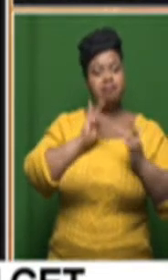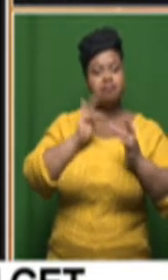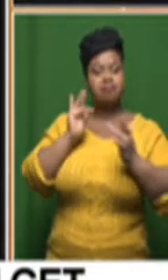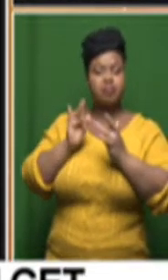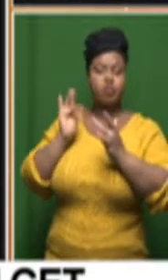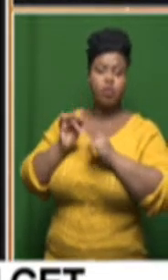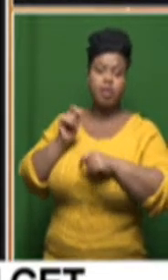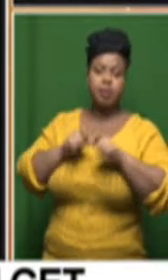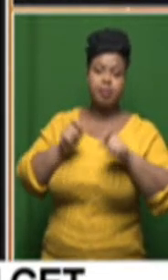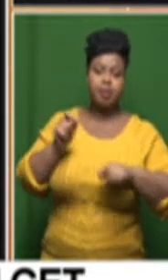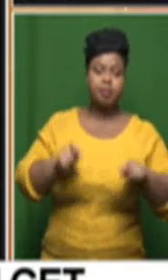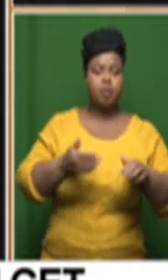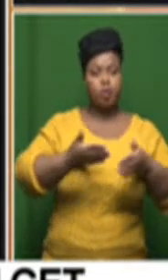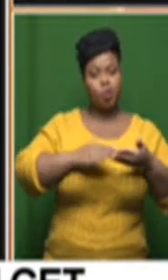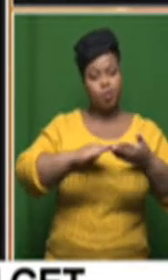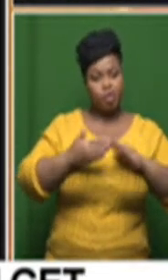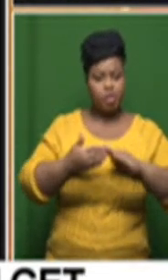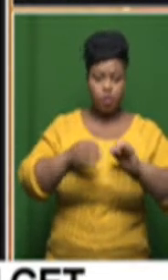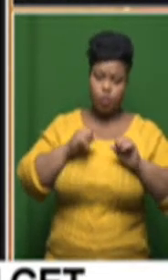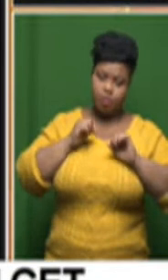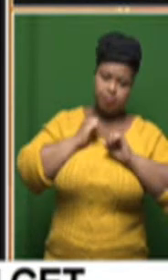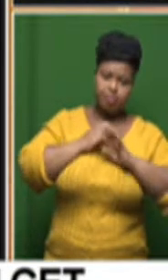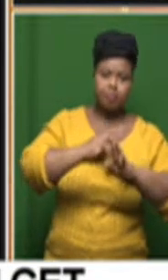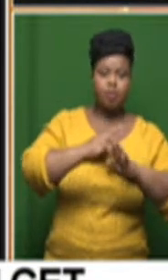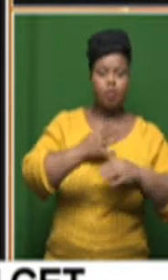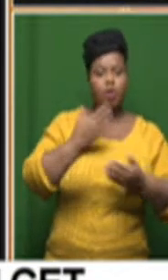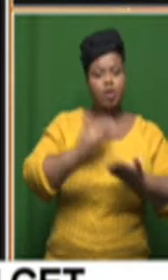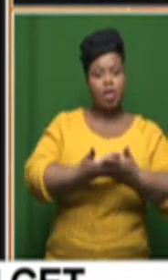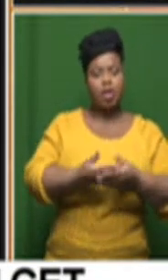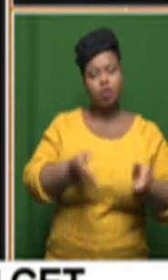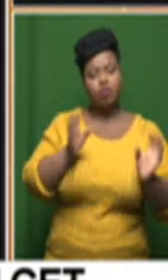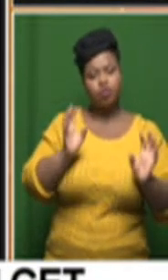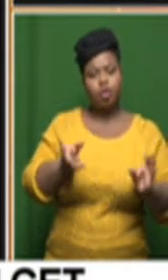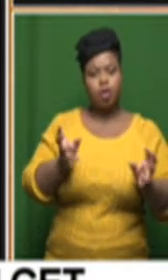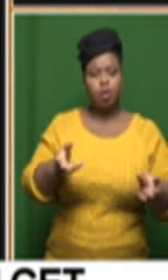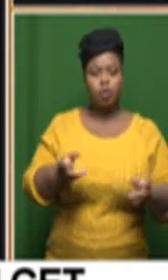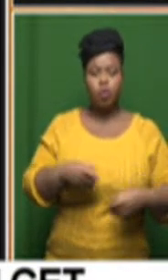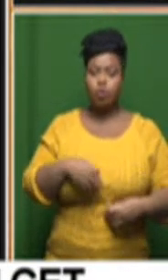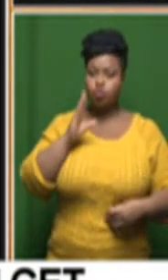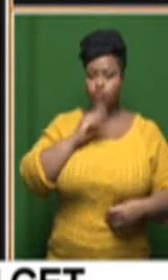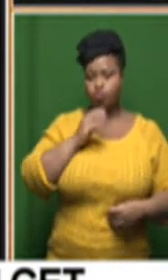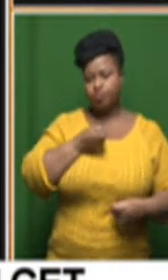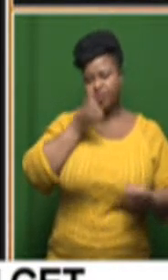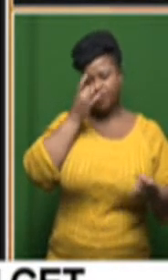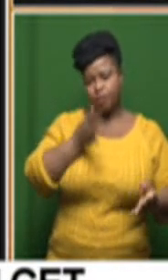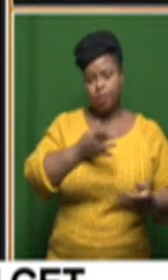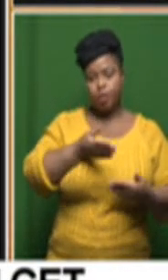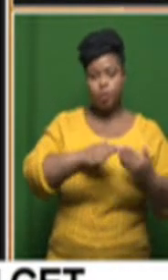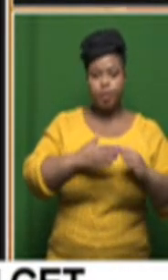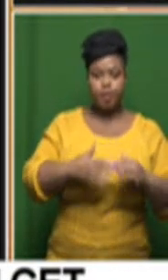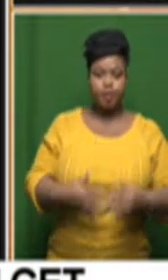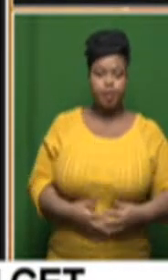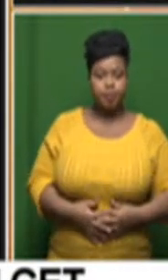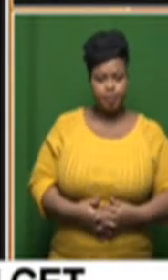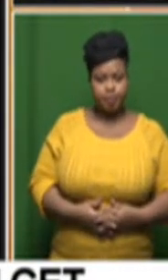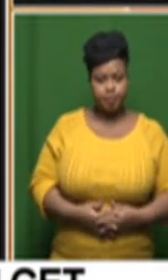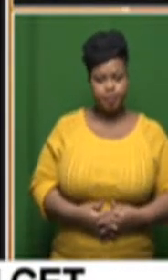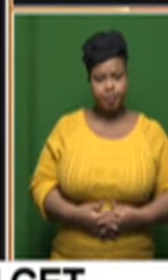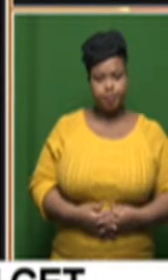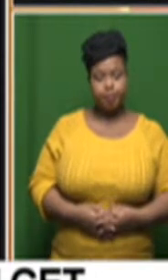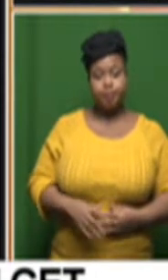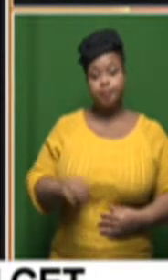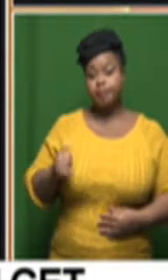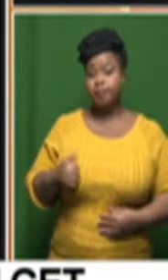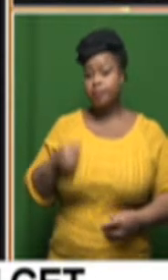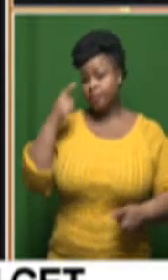influence in the community, we all have slots to go and speak to the communities. And then we